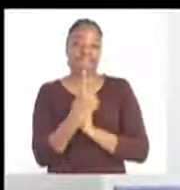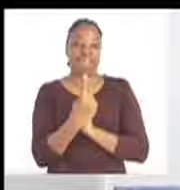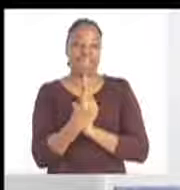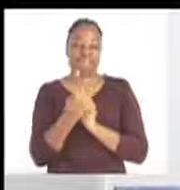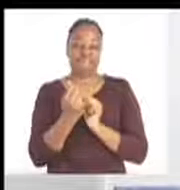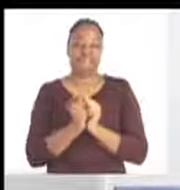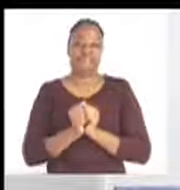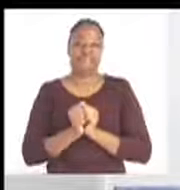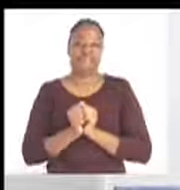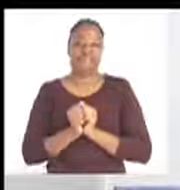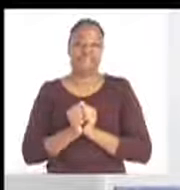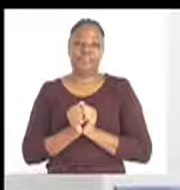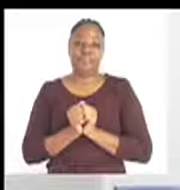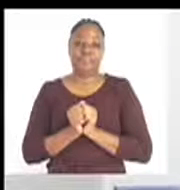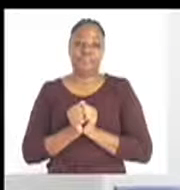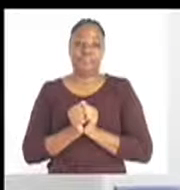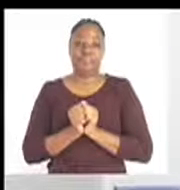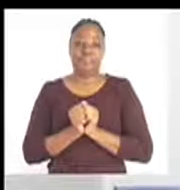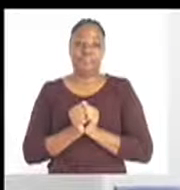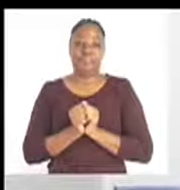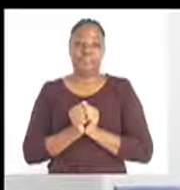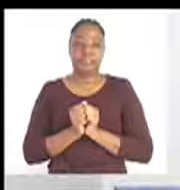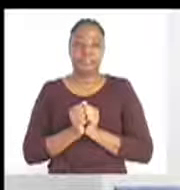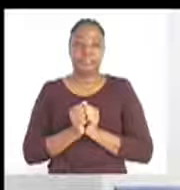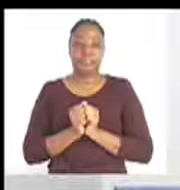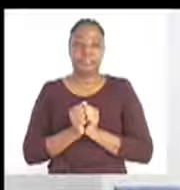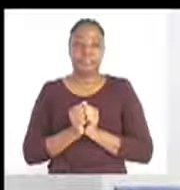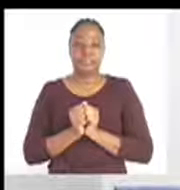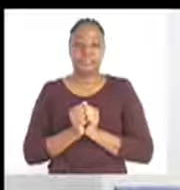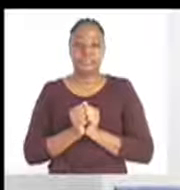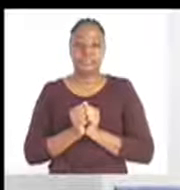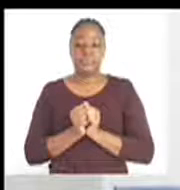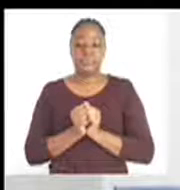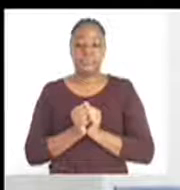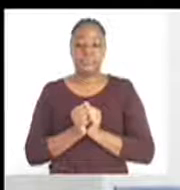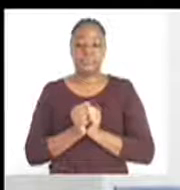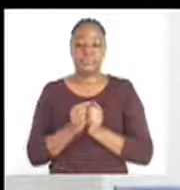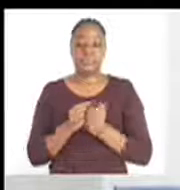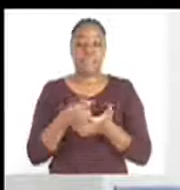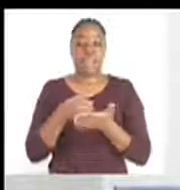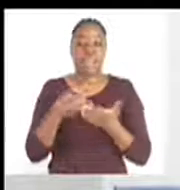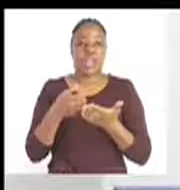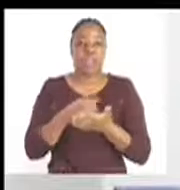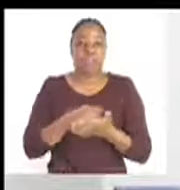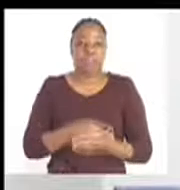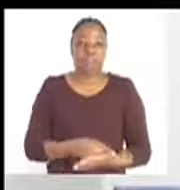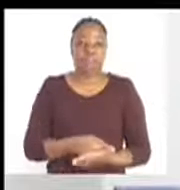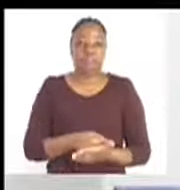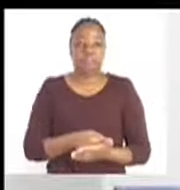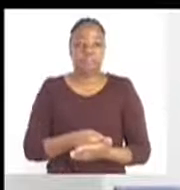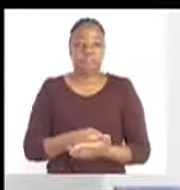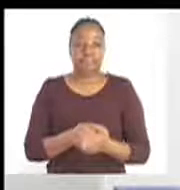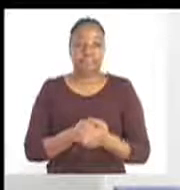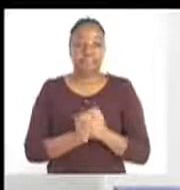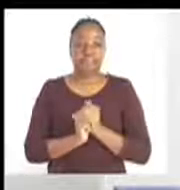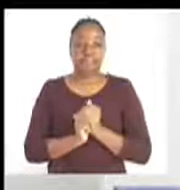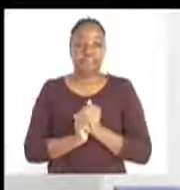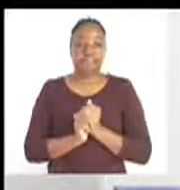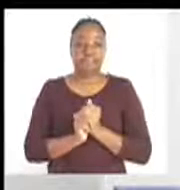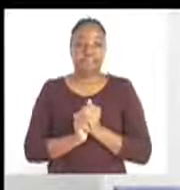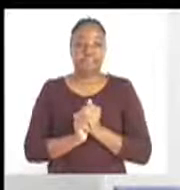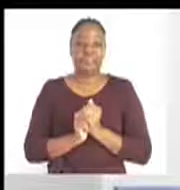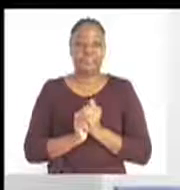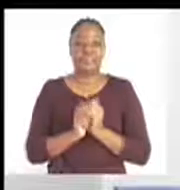We're going to now do the second part of the exercise where it is problem solving. My friend here has turned